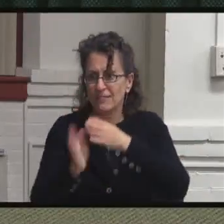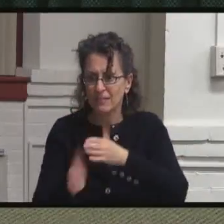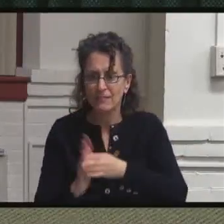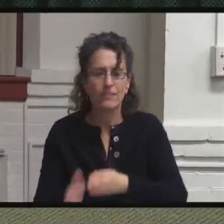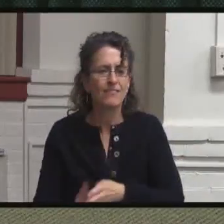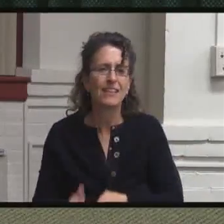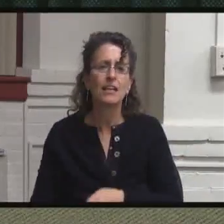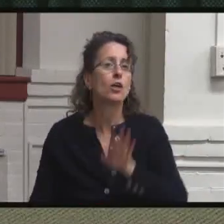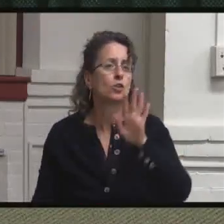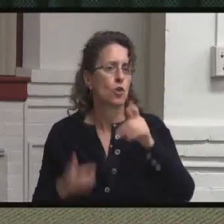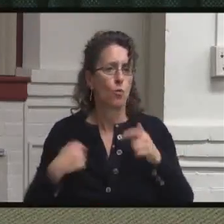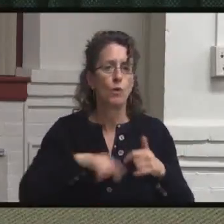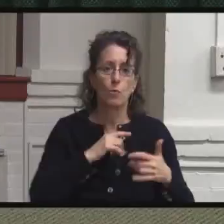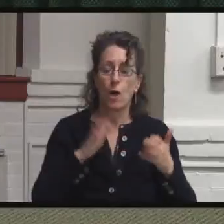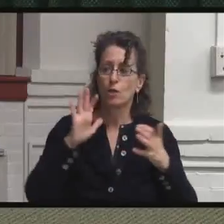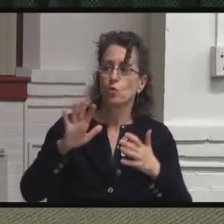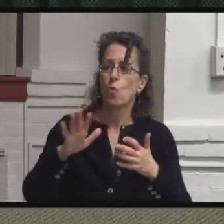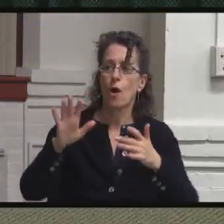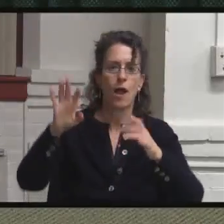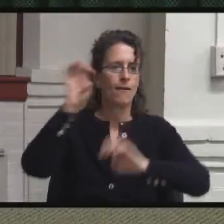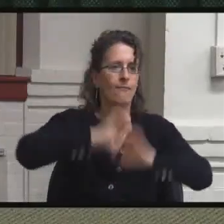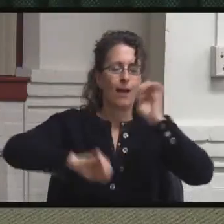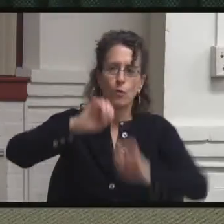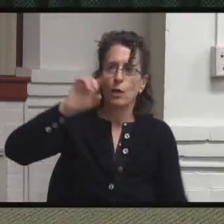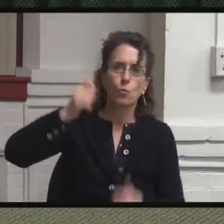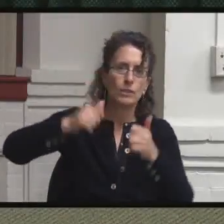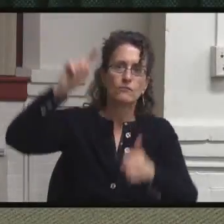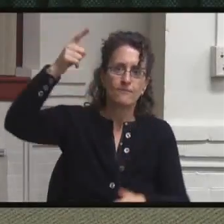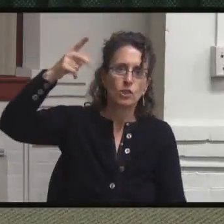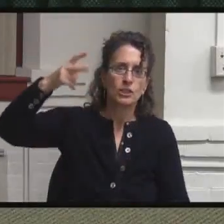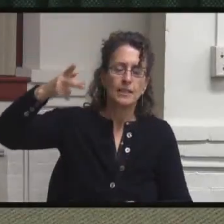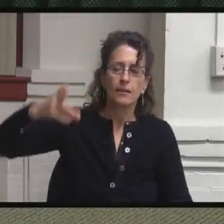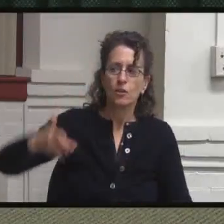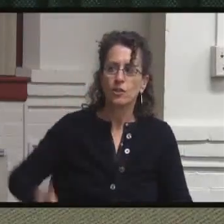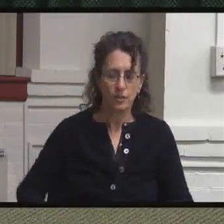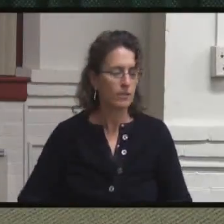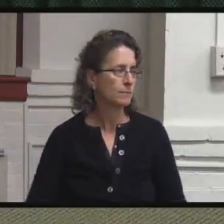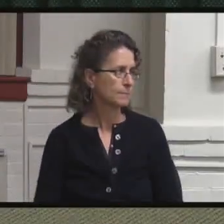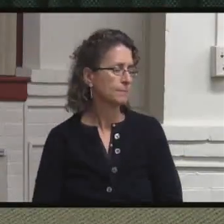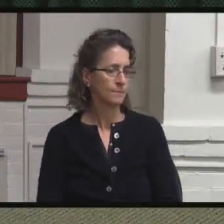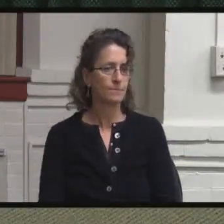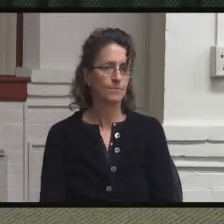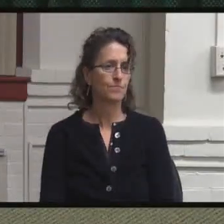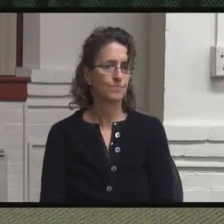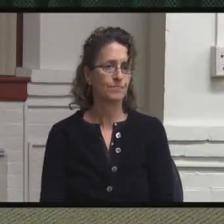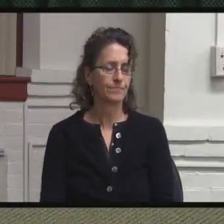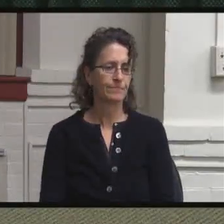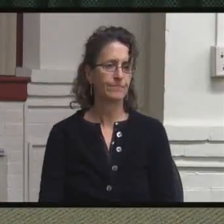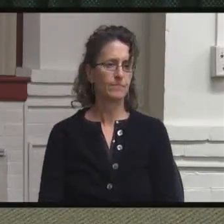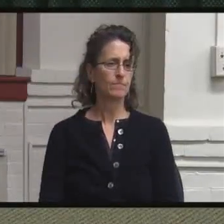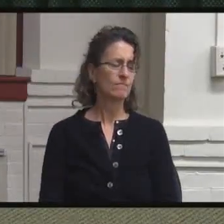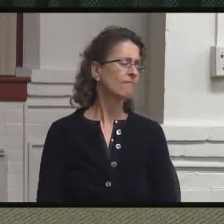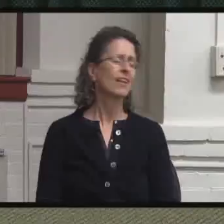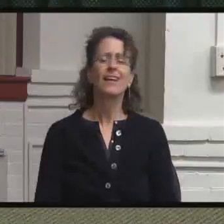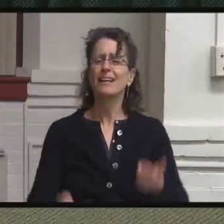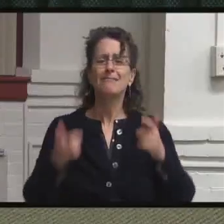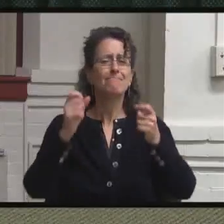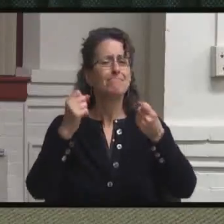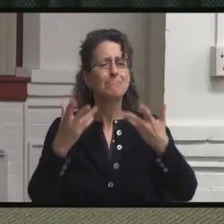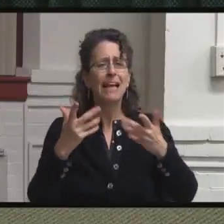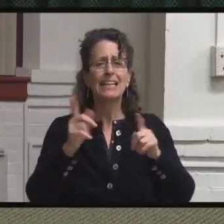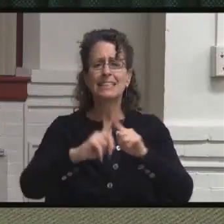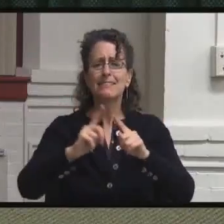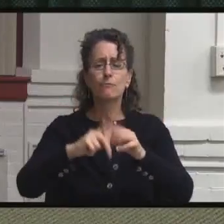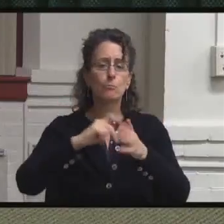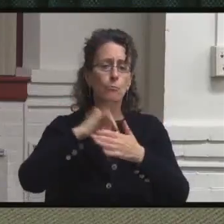on each of them. We're also, we've talked about with the police fire and other projects as well, the capital